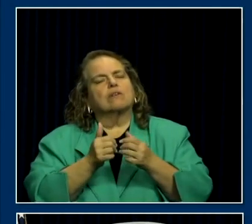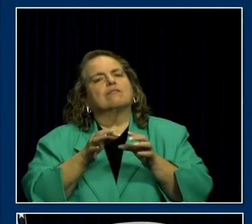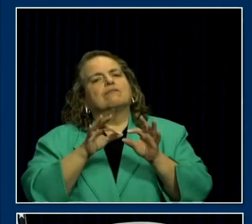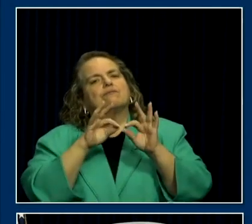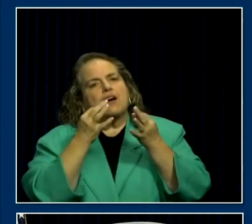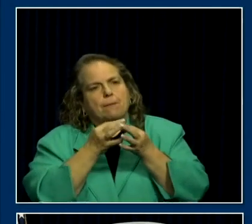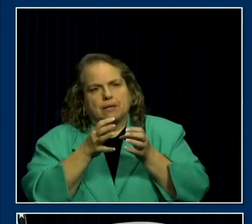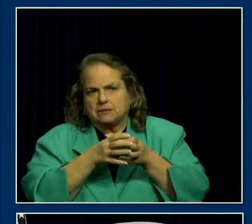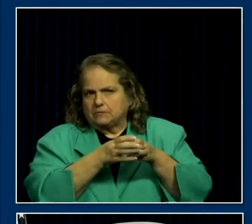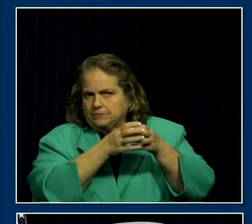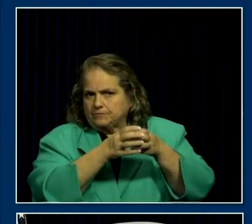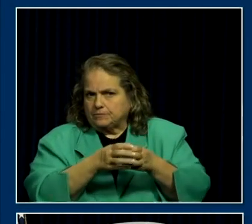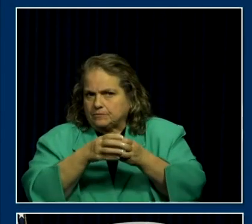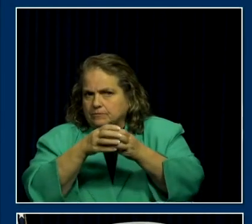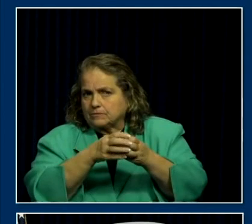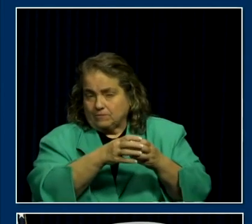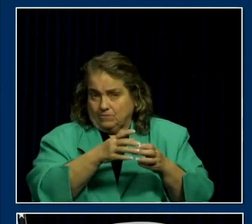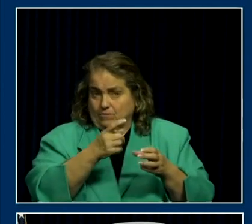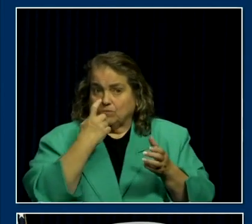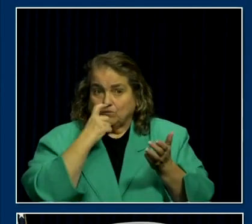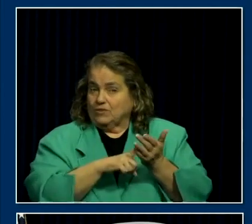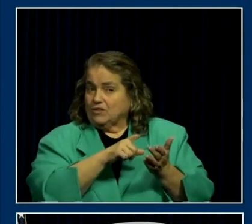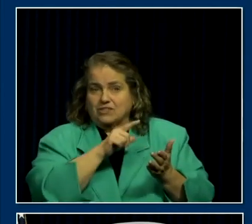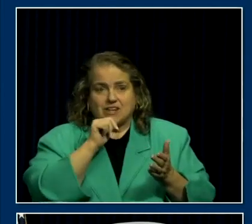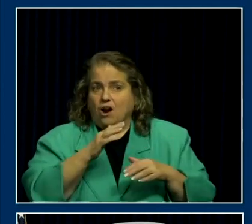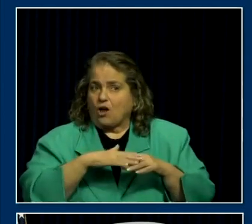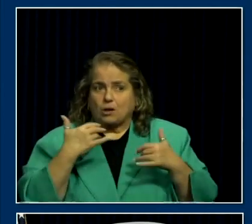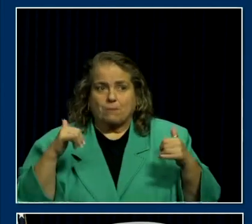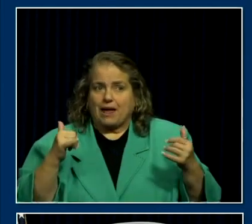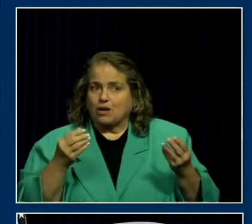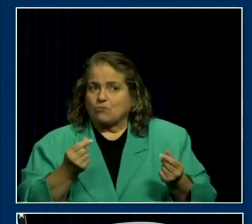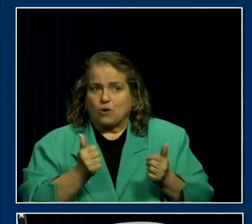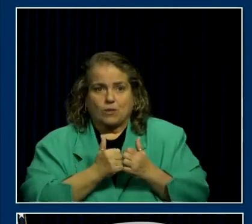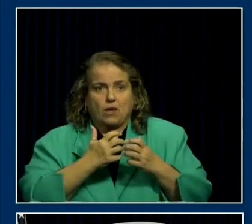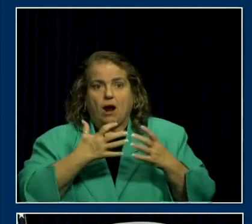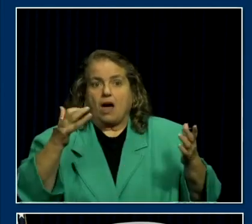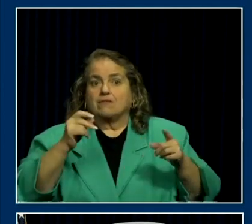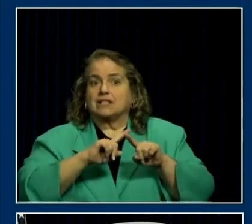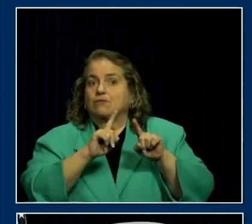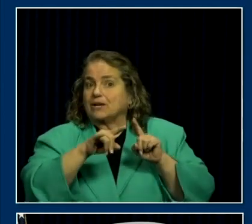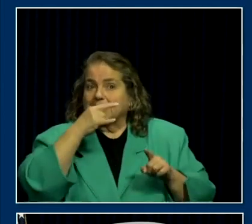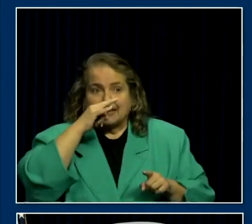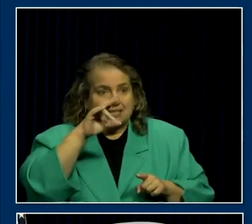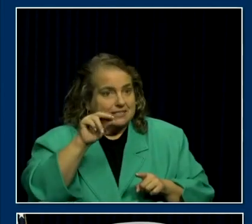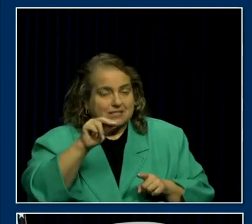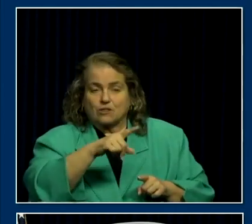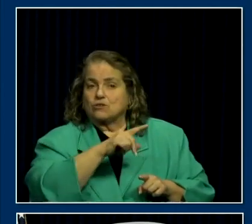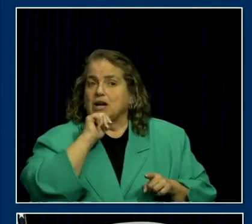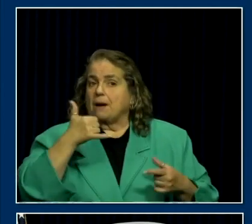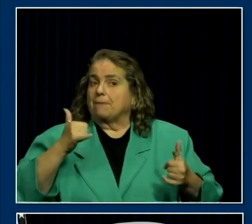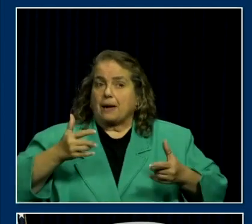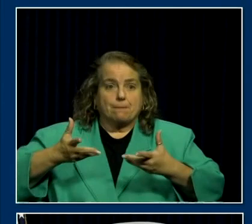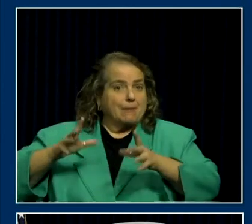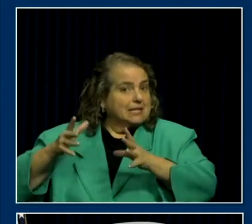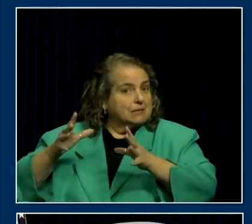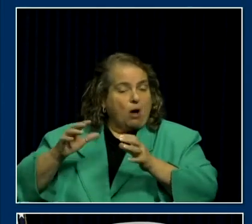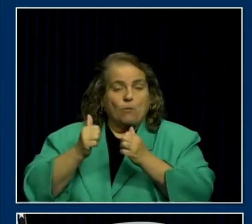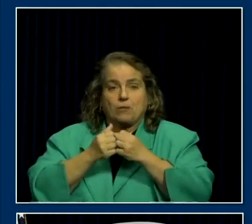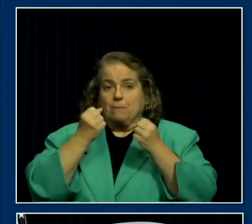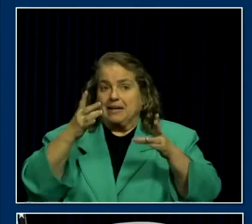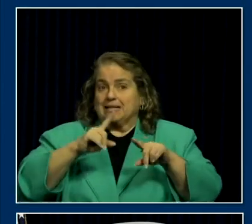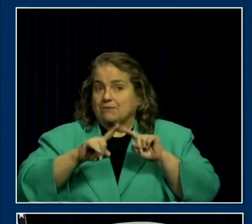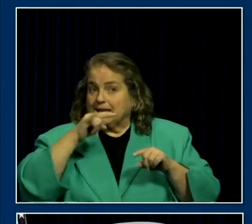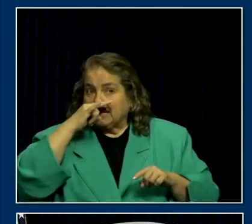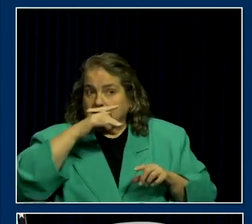family unit. Notice they are not on a playground with a bunch of other kids. Notice they are not on a basketball court with a bunch of